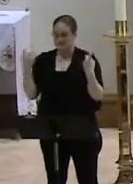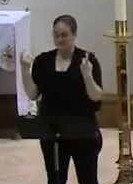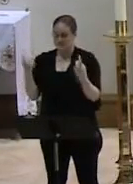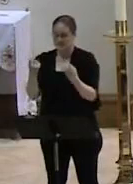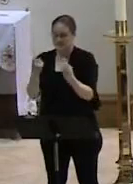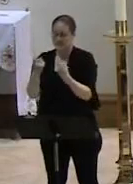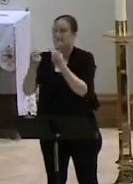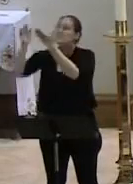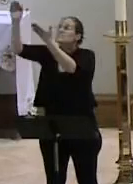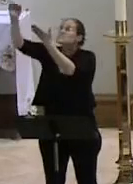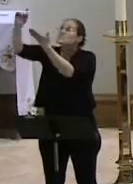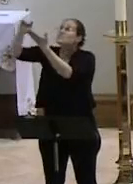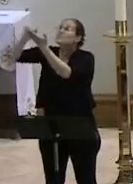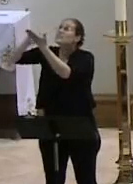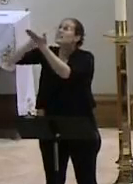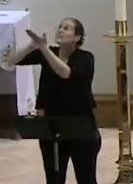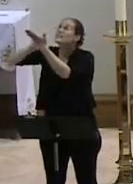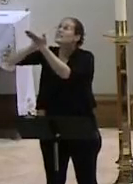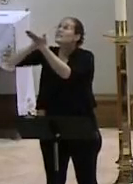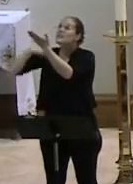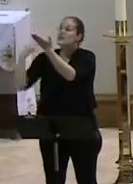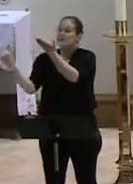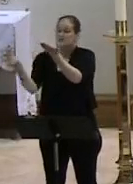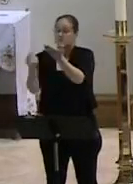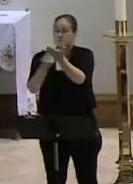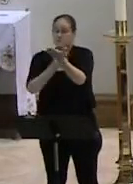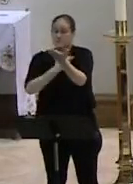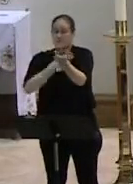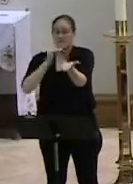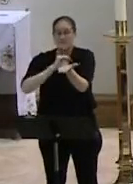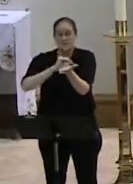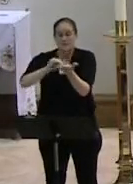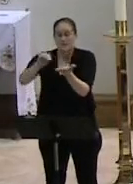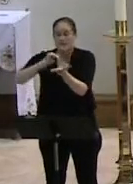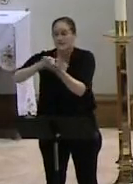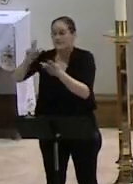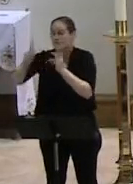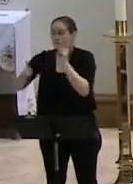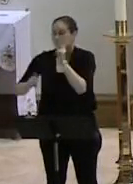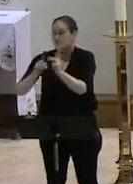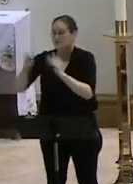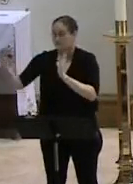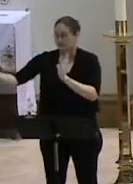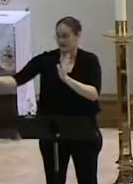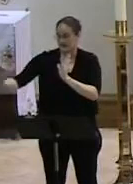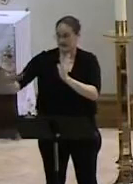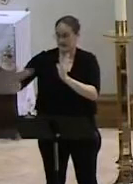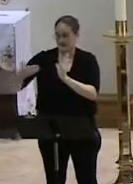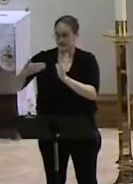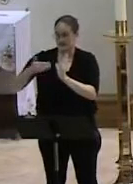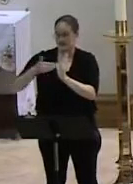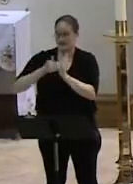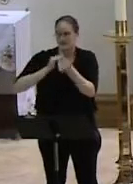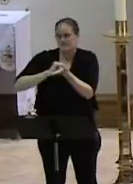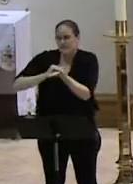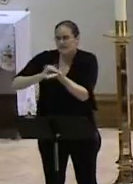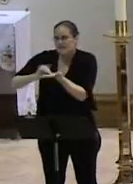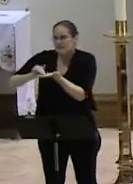us our trespasses, as we forgive those who